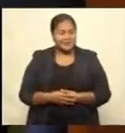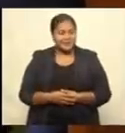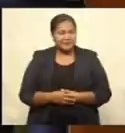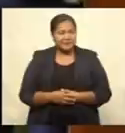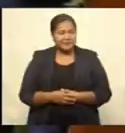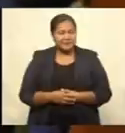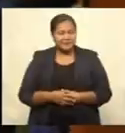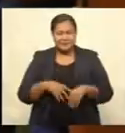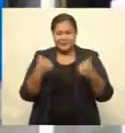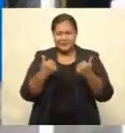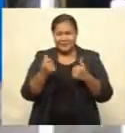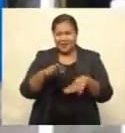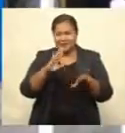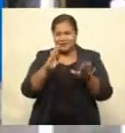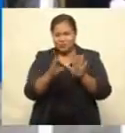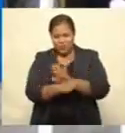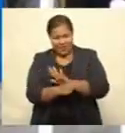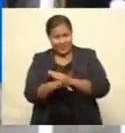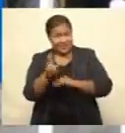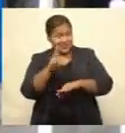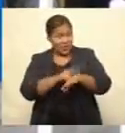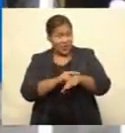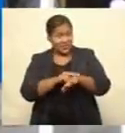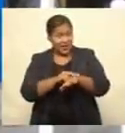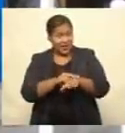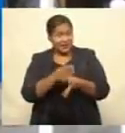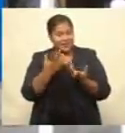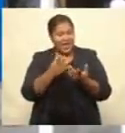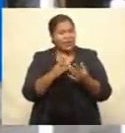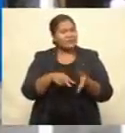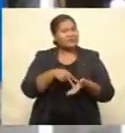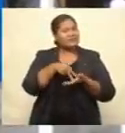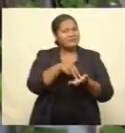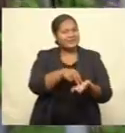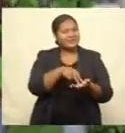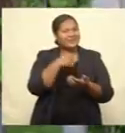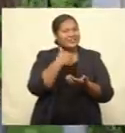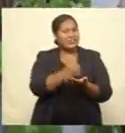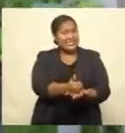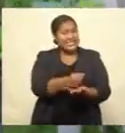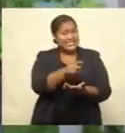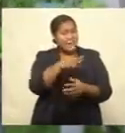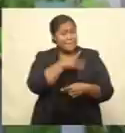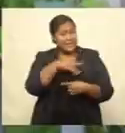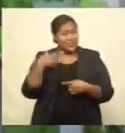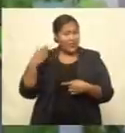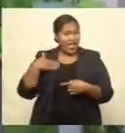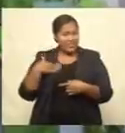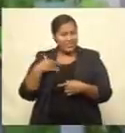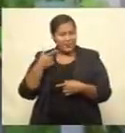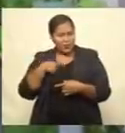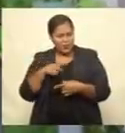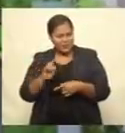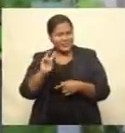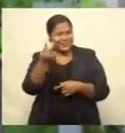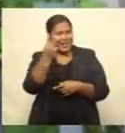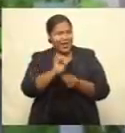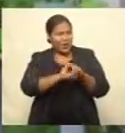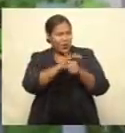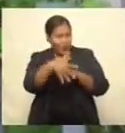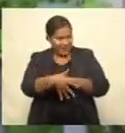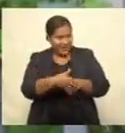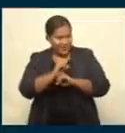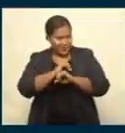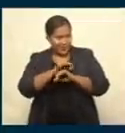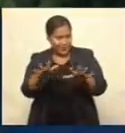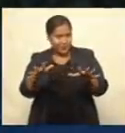than 30 private general practitioners standing by to assist the Ministry of Health during the second wave of